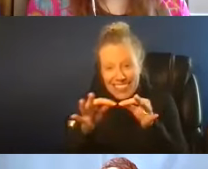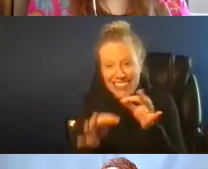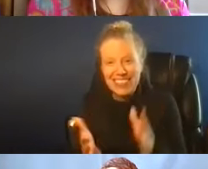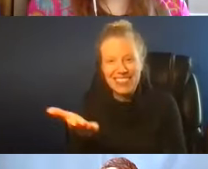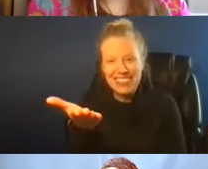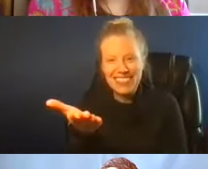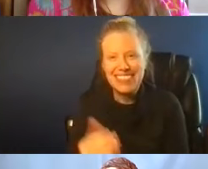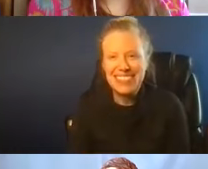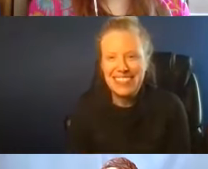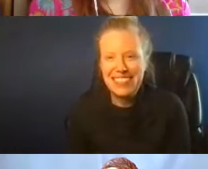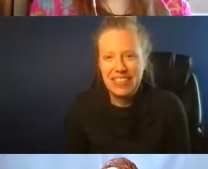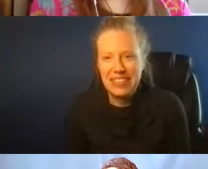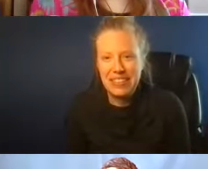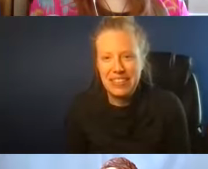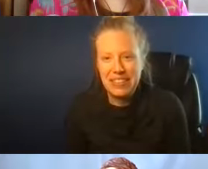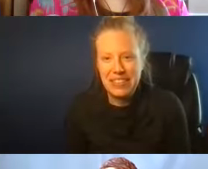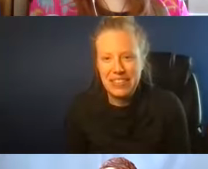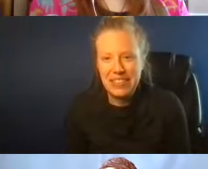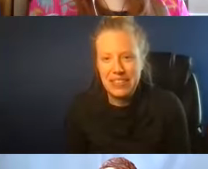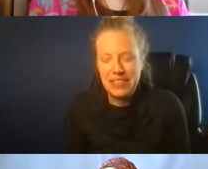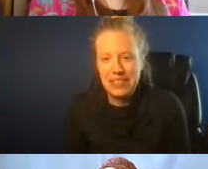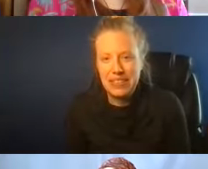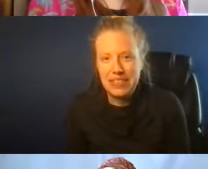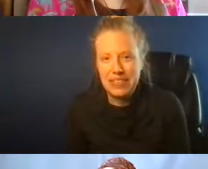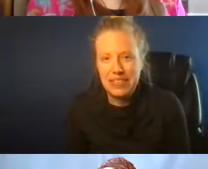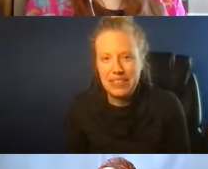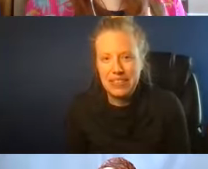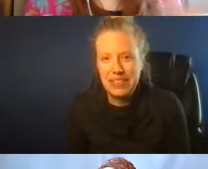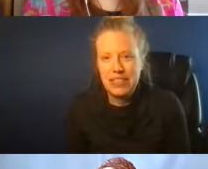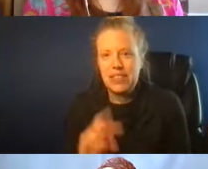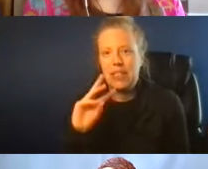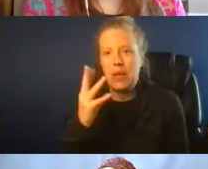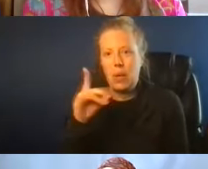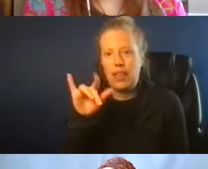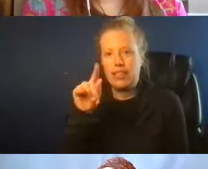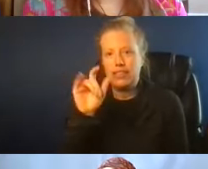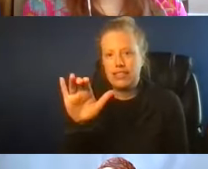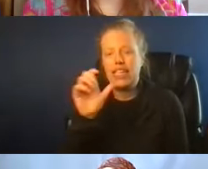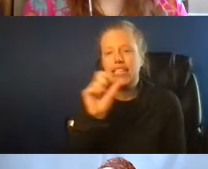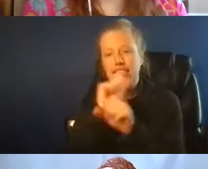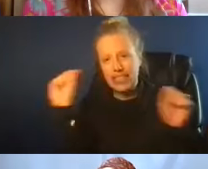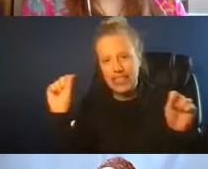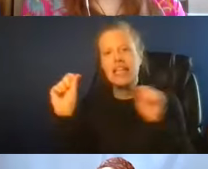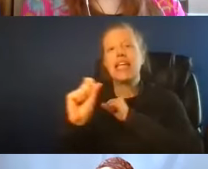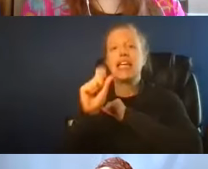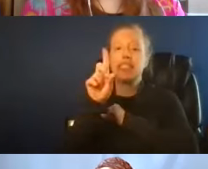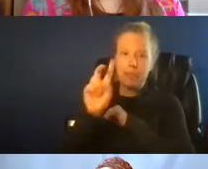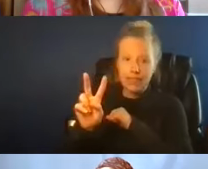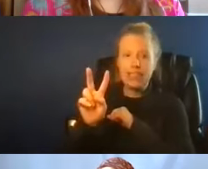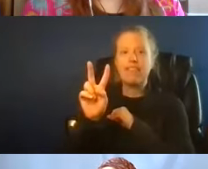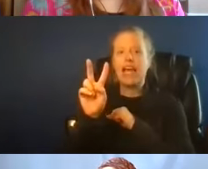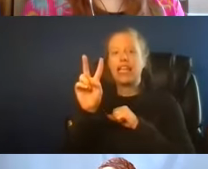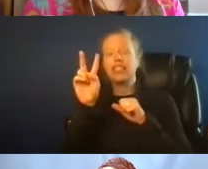So, holistic safety. Let's talk about it. Working in the field of domestic violence prevention and